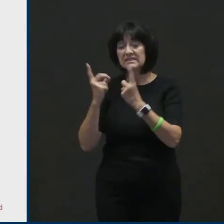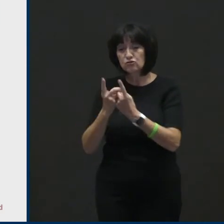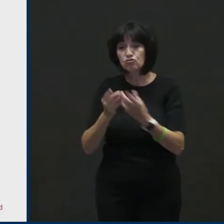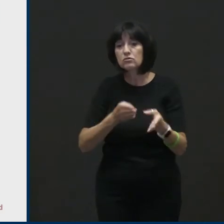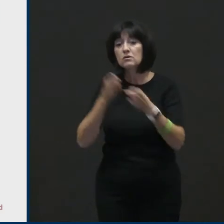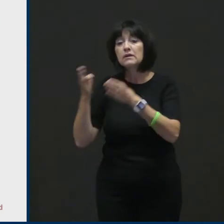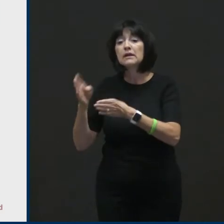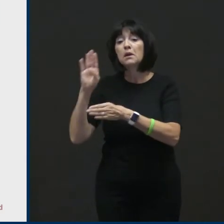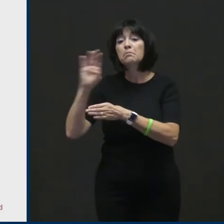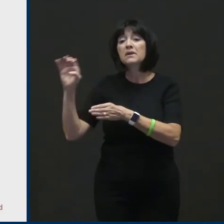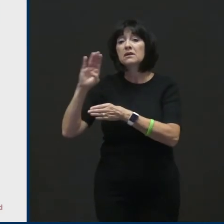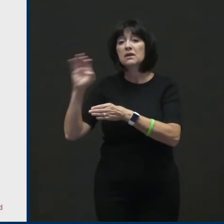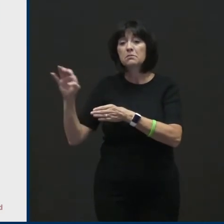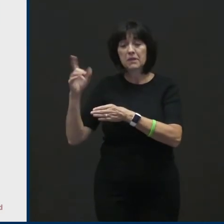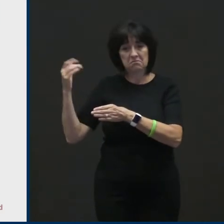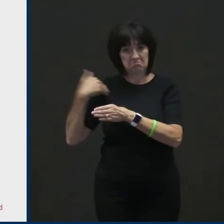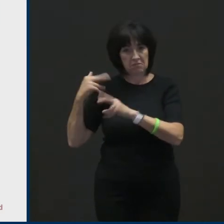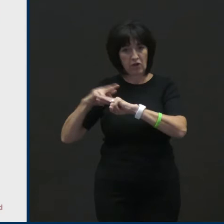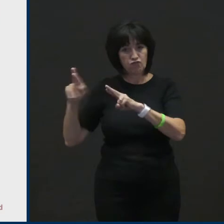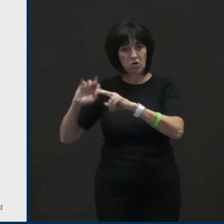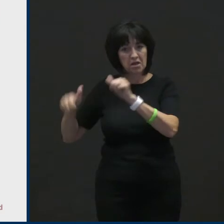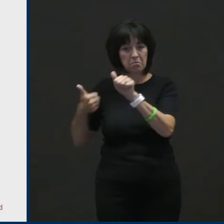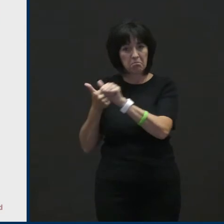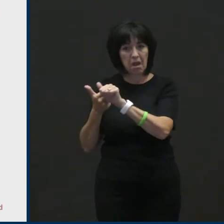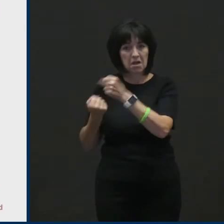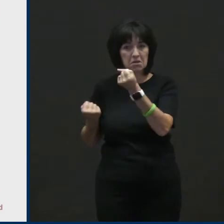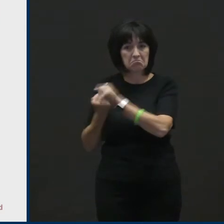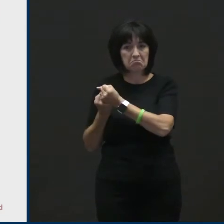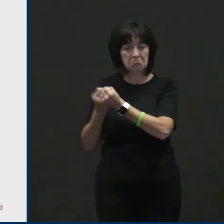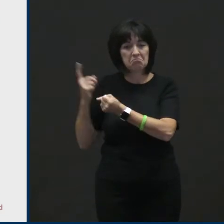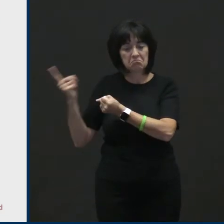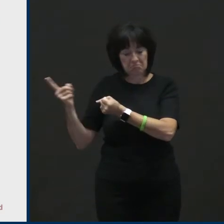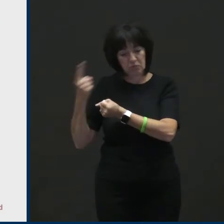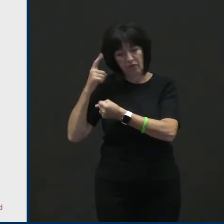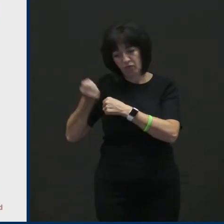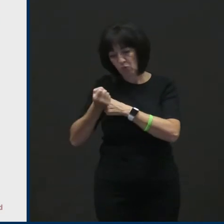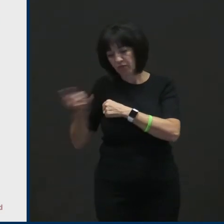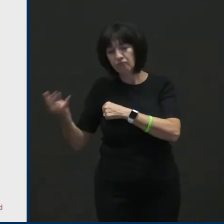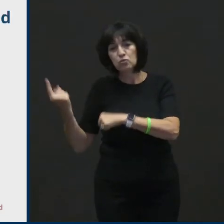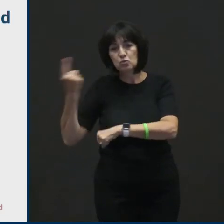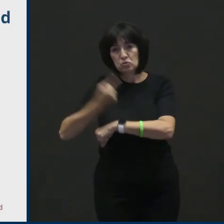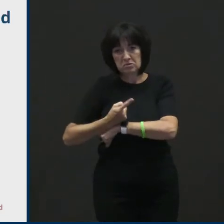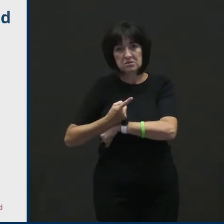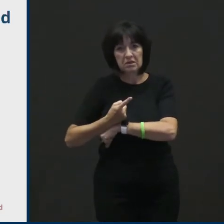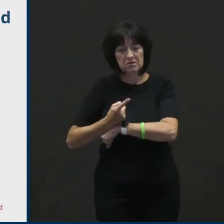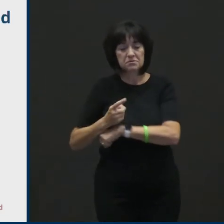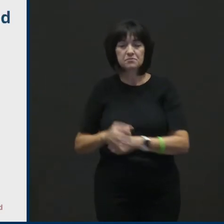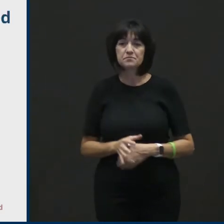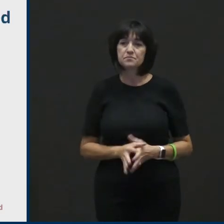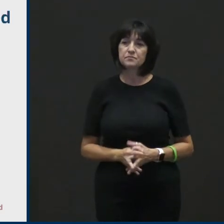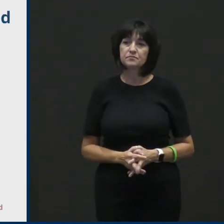additional test sites, over the next few days as well. So where